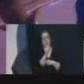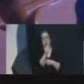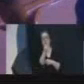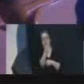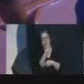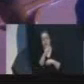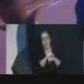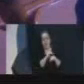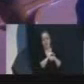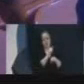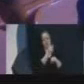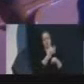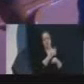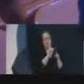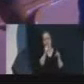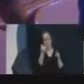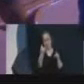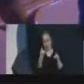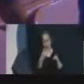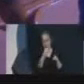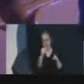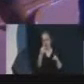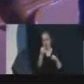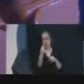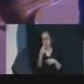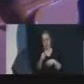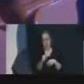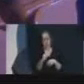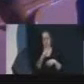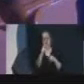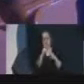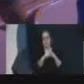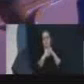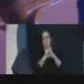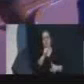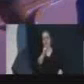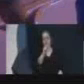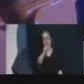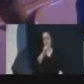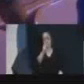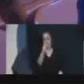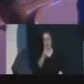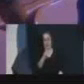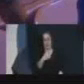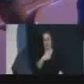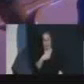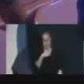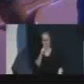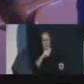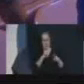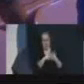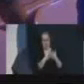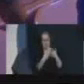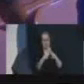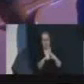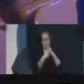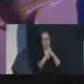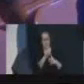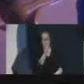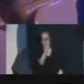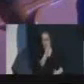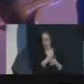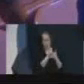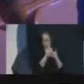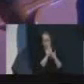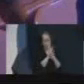grades 9 through 11, and U.S. History begins on November 2nd, which is, by my calculation, the beginning of the 12th week of school